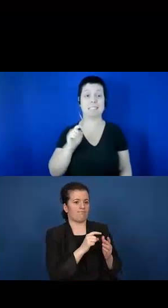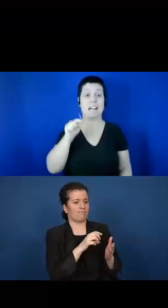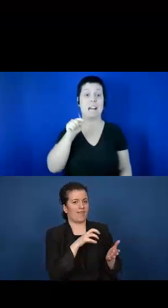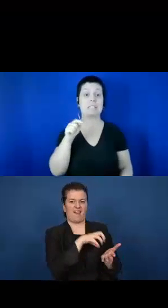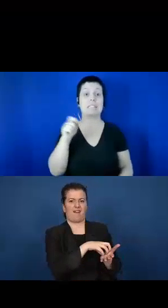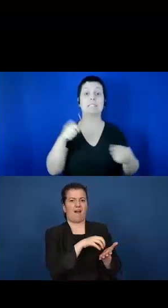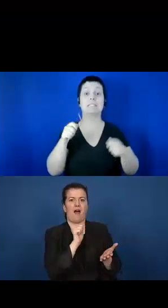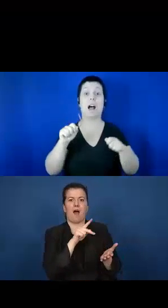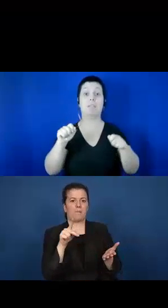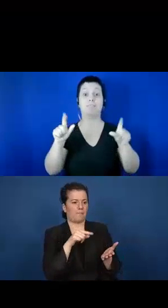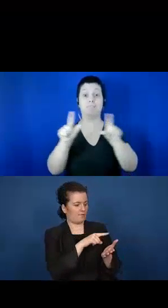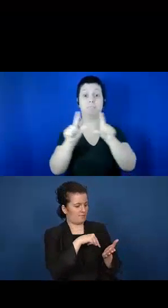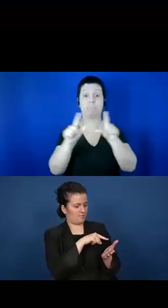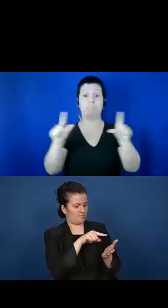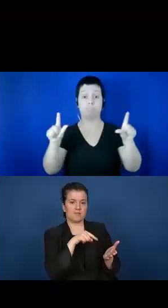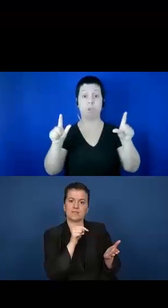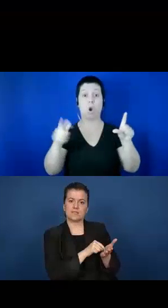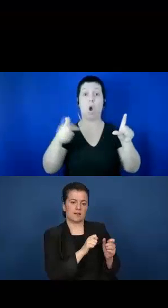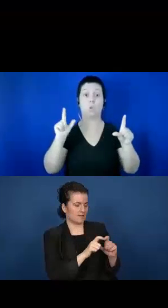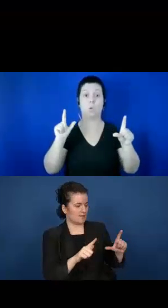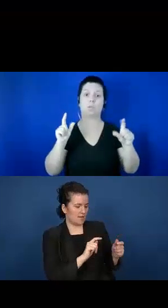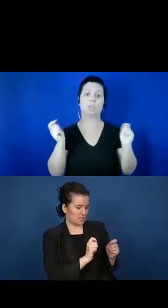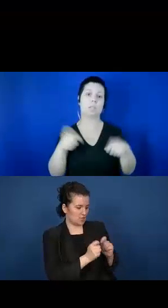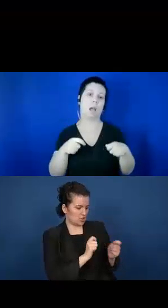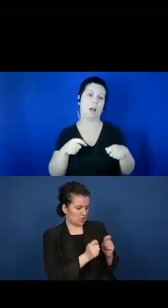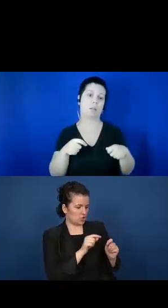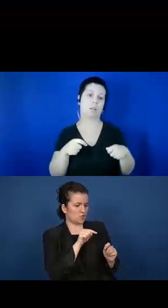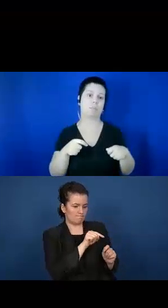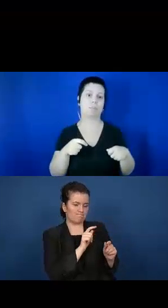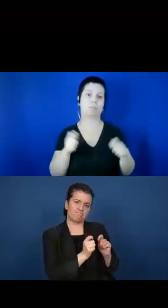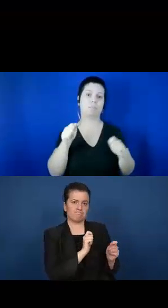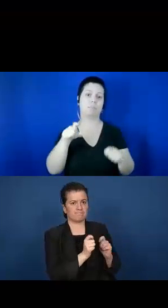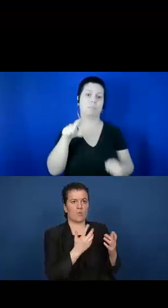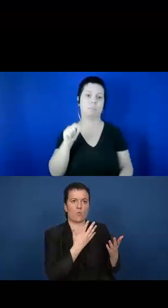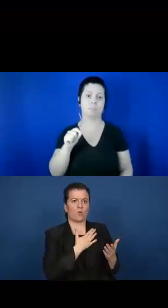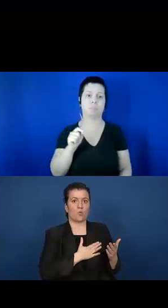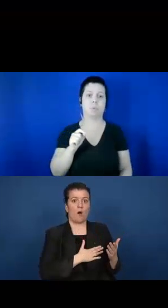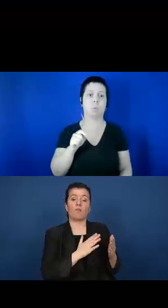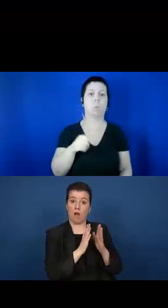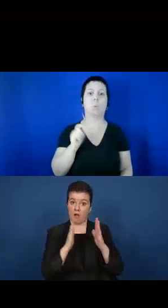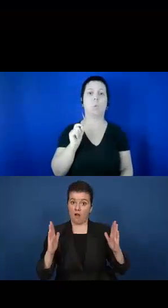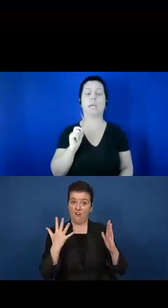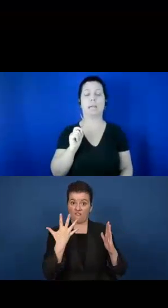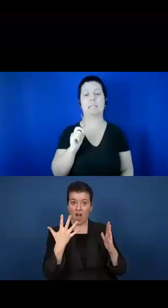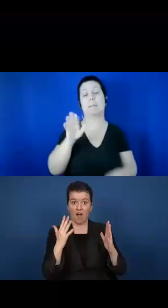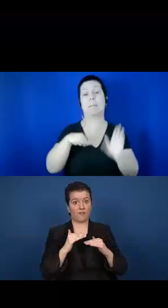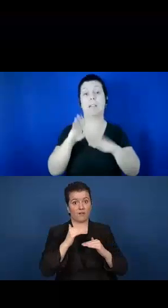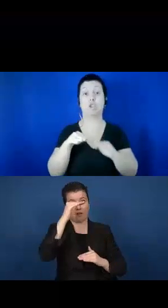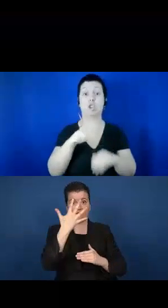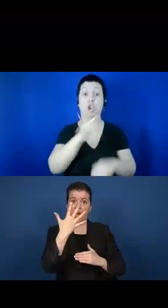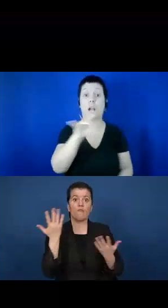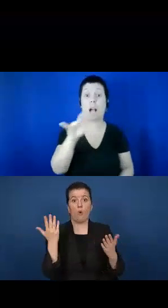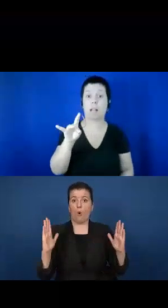sizes. We can choose which is most relevant for us for each haptogram.